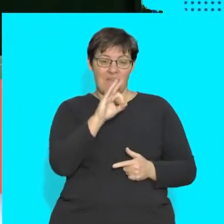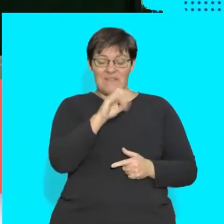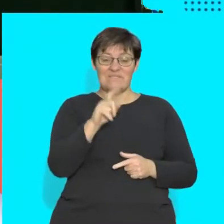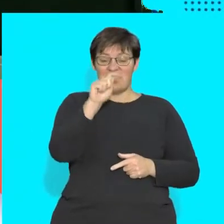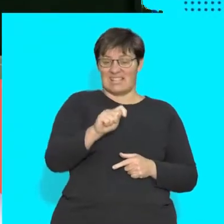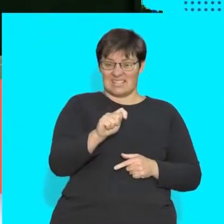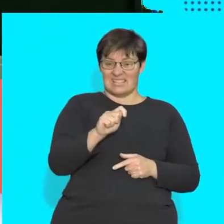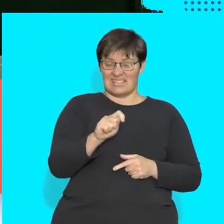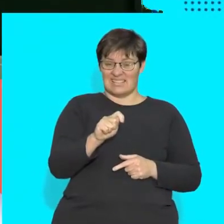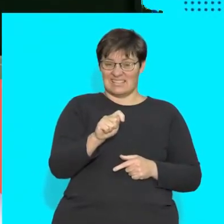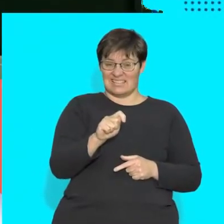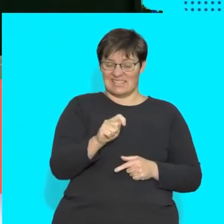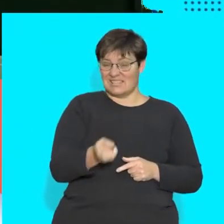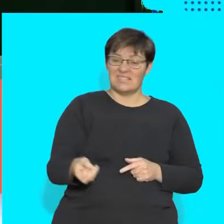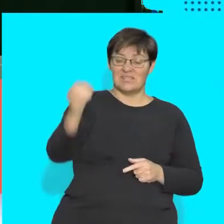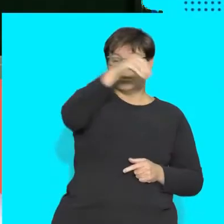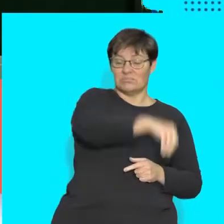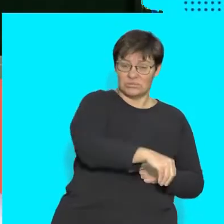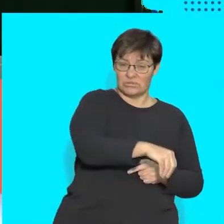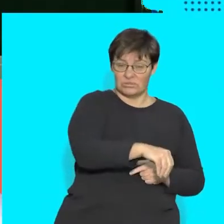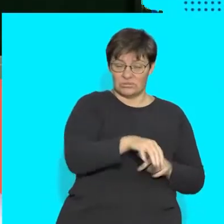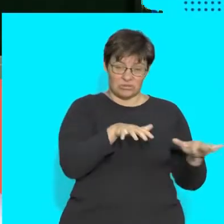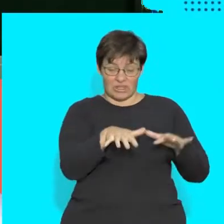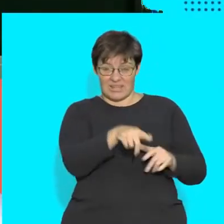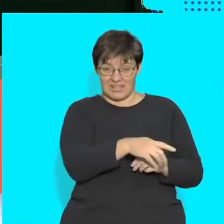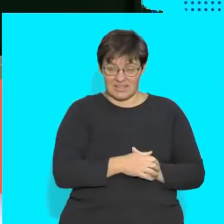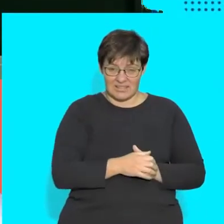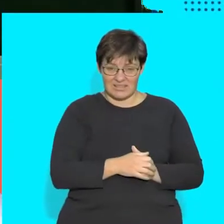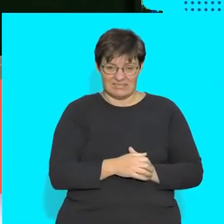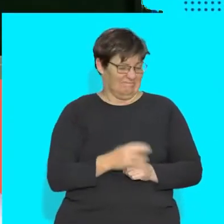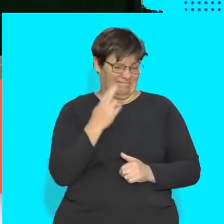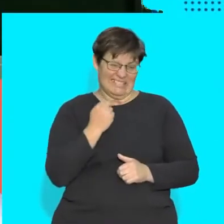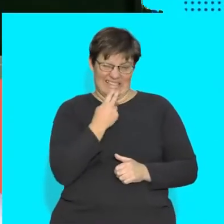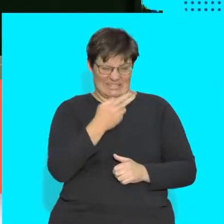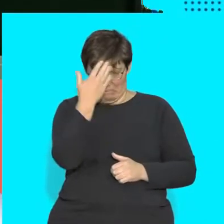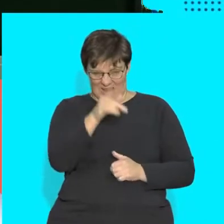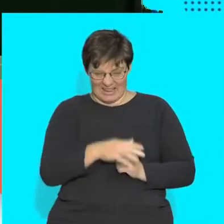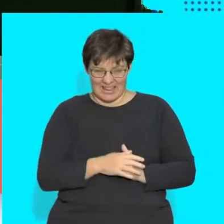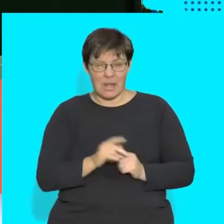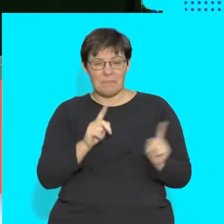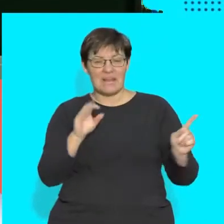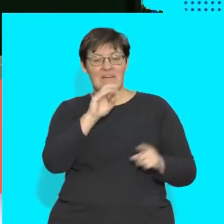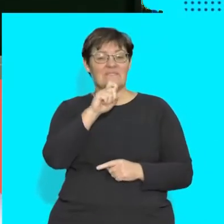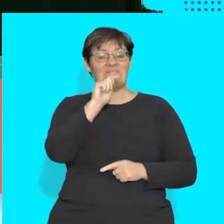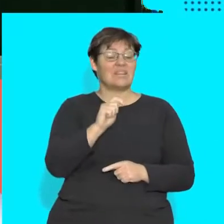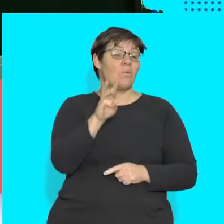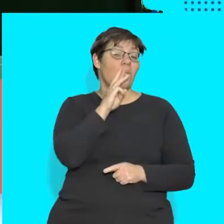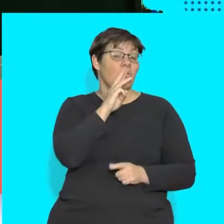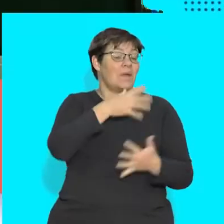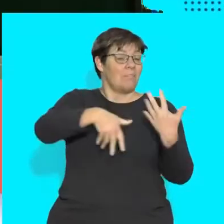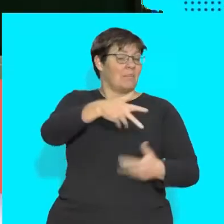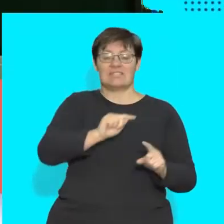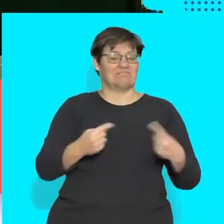into my jelly? Not very nice, I know, but we know fat and water don't mix.